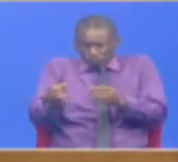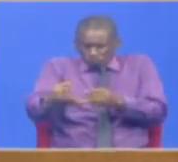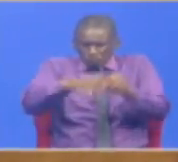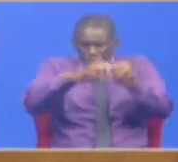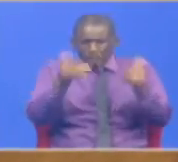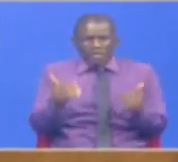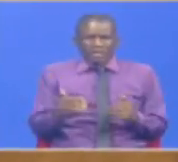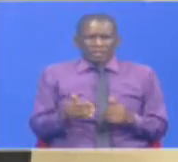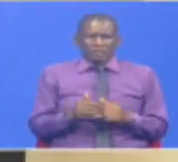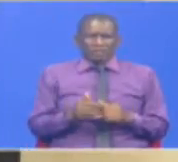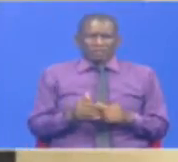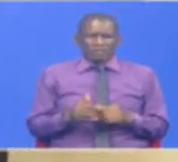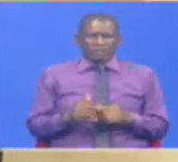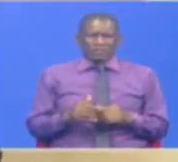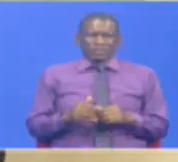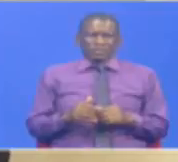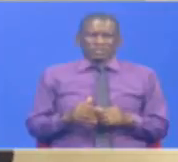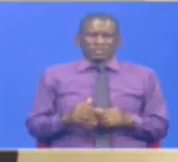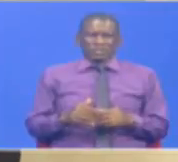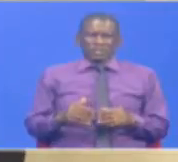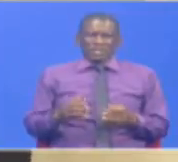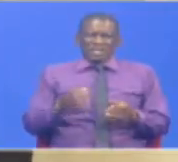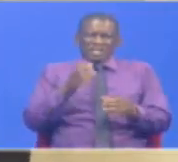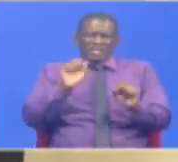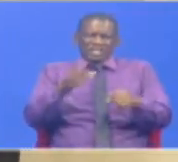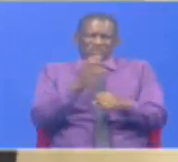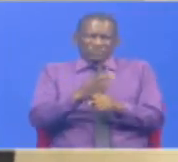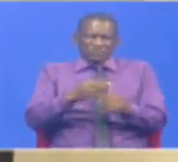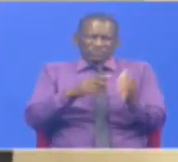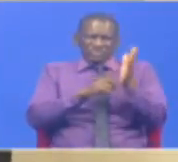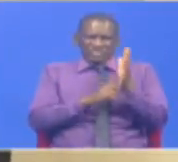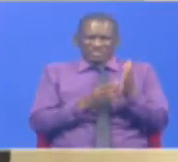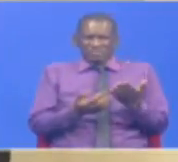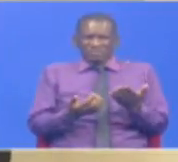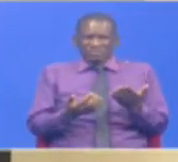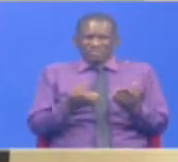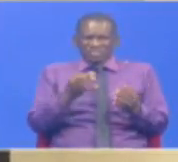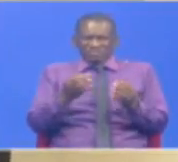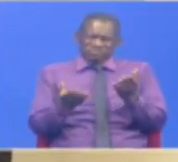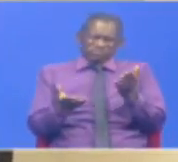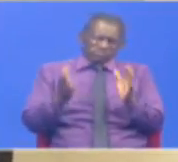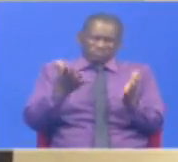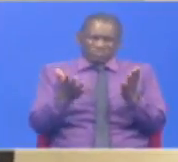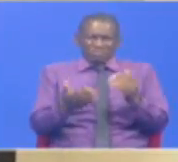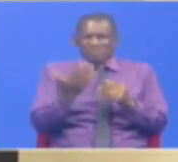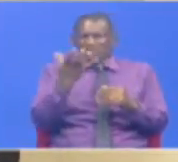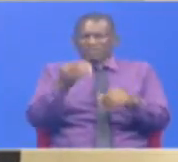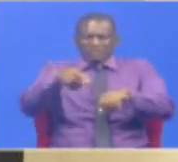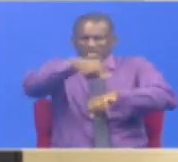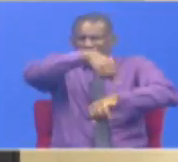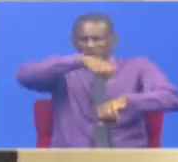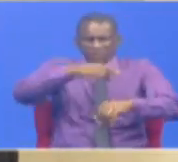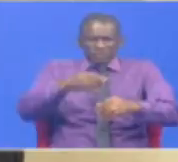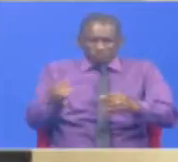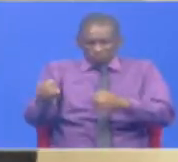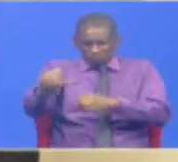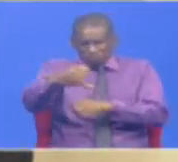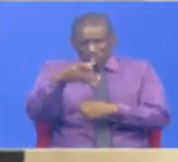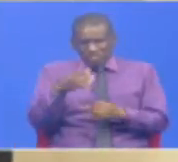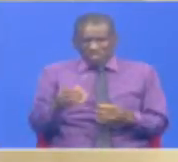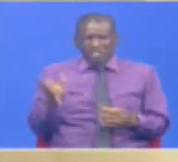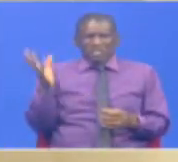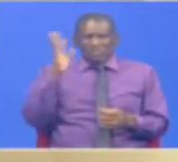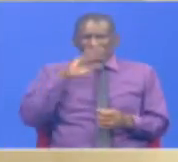be. It will take me, like, if I estimate, maybe 50 hours plus to finish